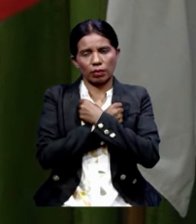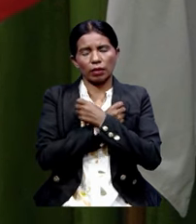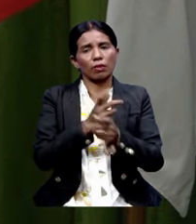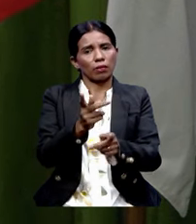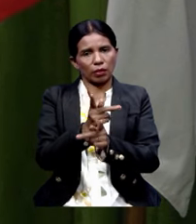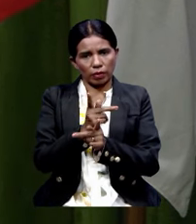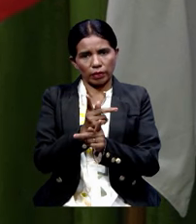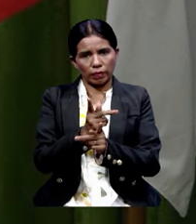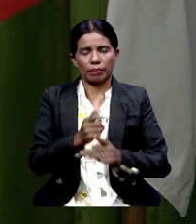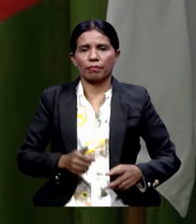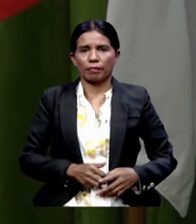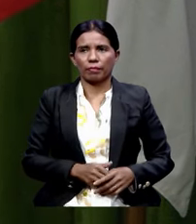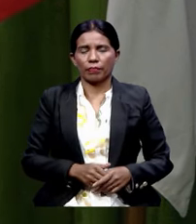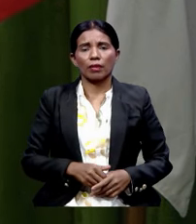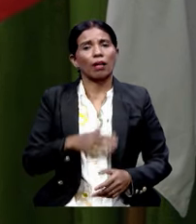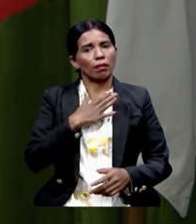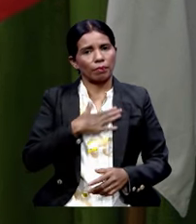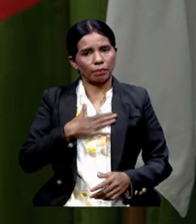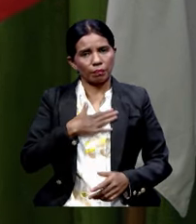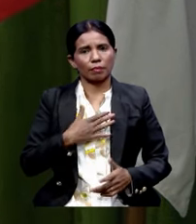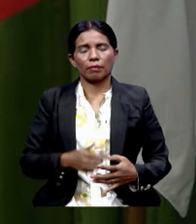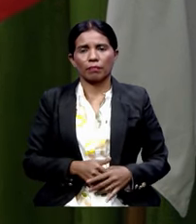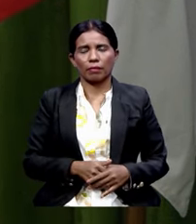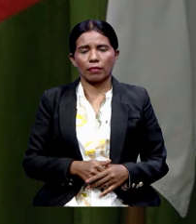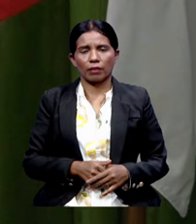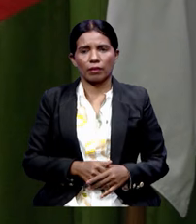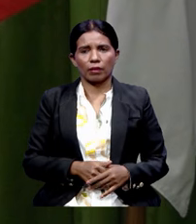care. Please, be